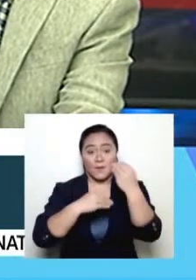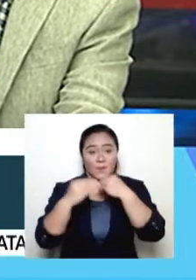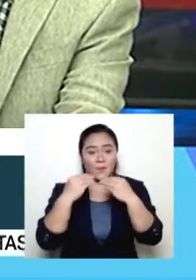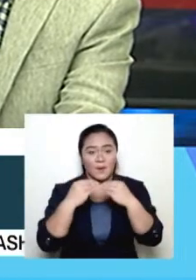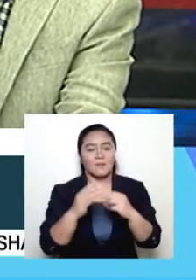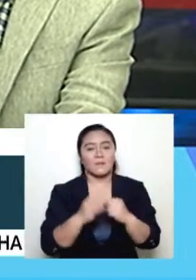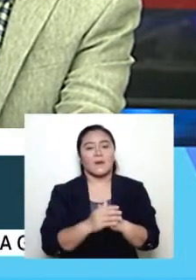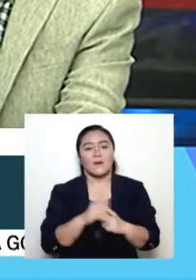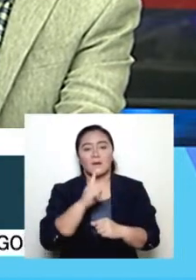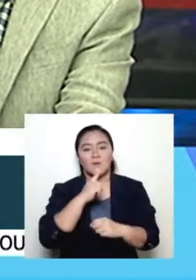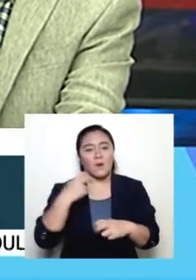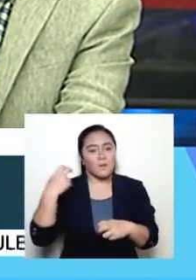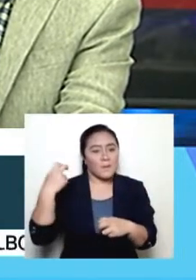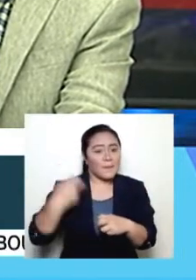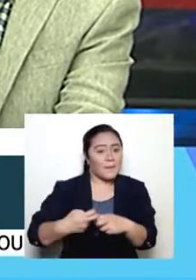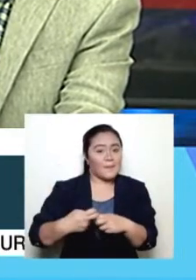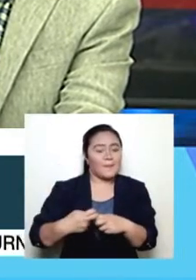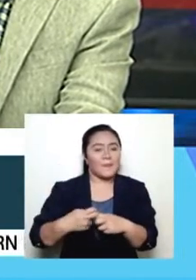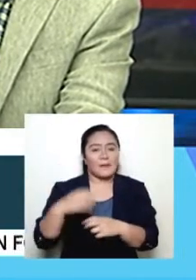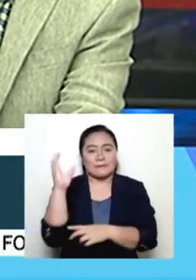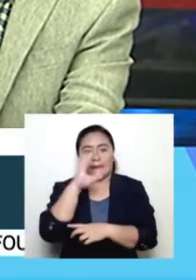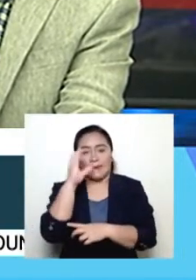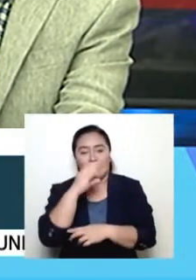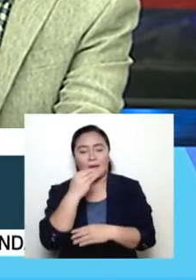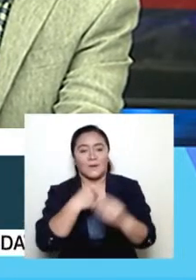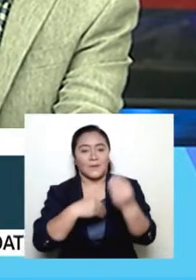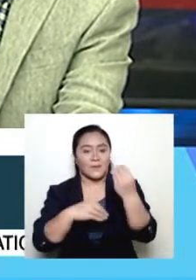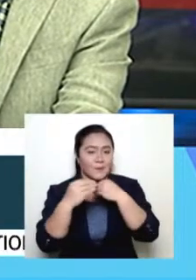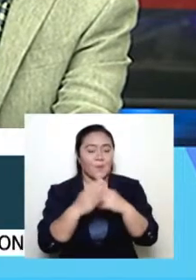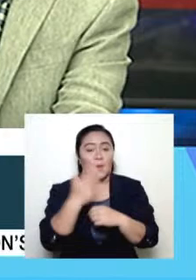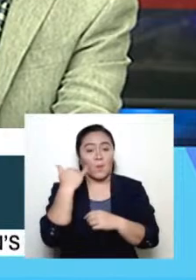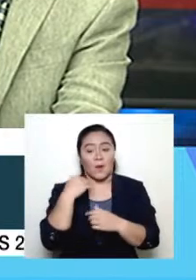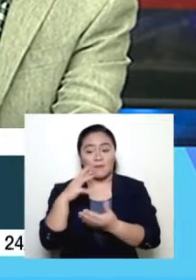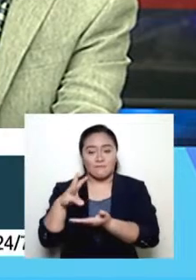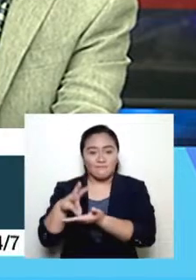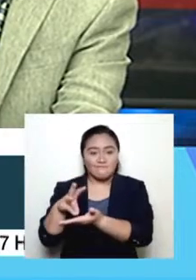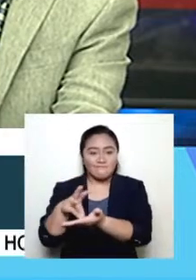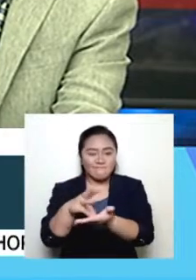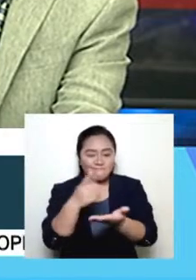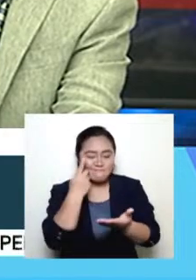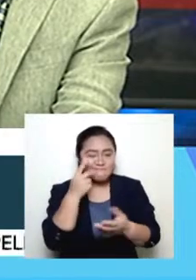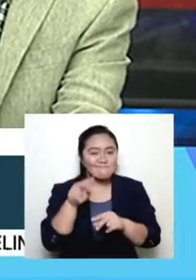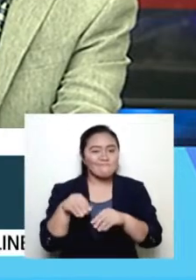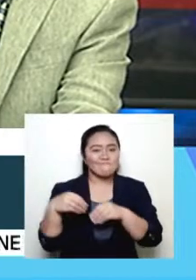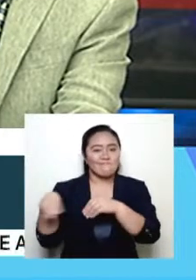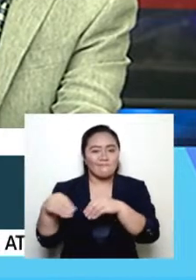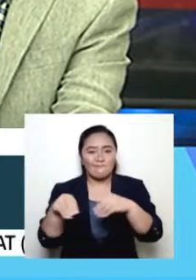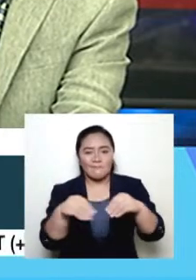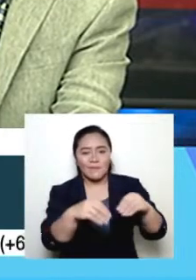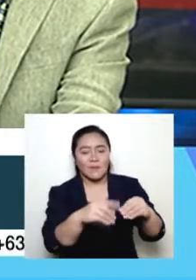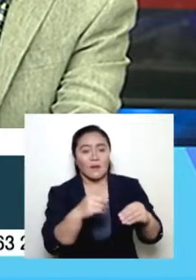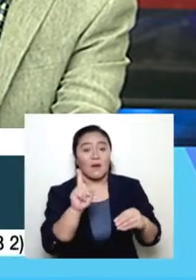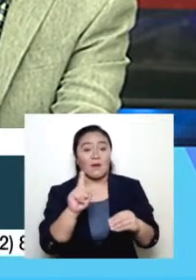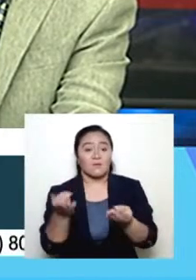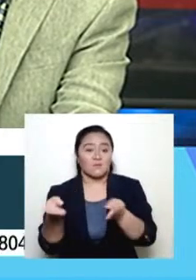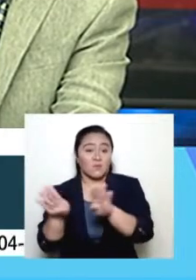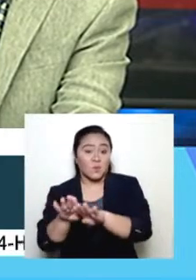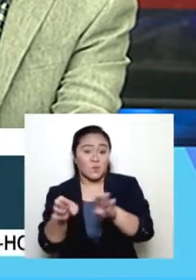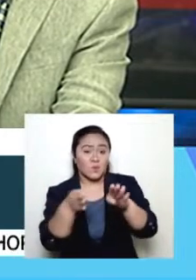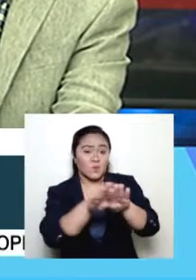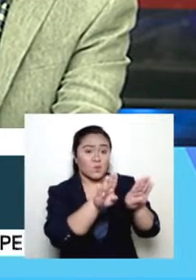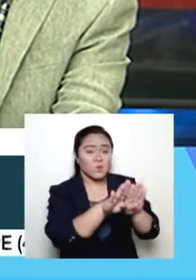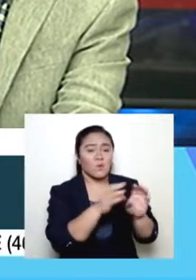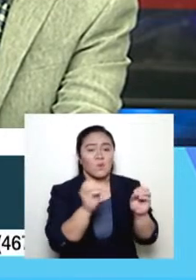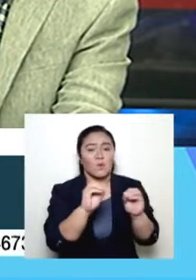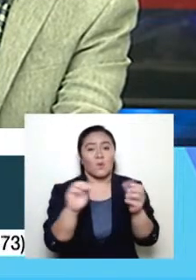mahirapan din po din paghanap kasi yung malapit na mga maliit na store namin dito, either sirado na siya or wala na siyang stock.